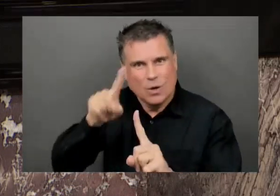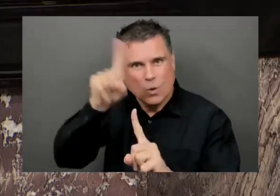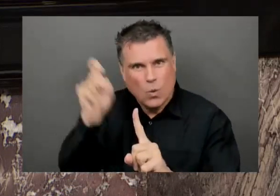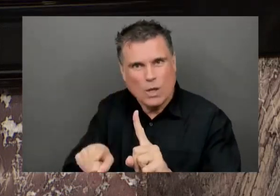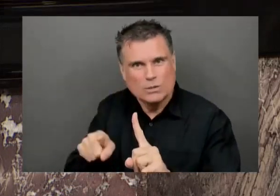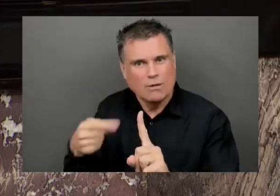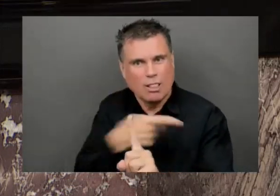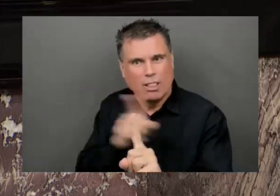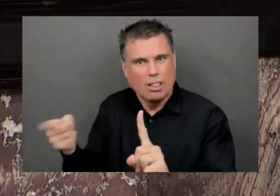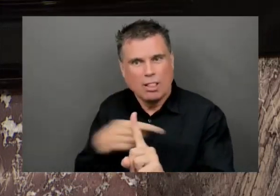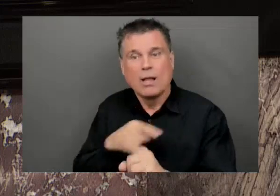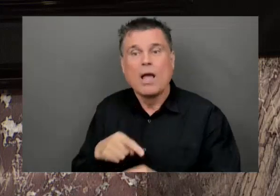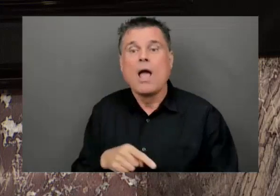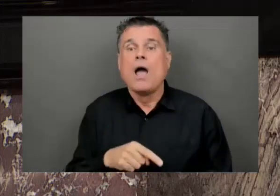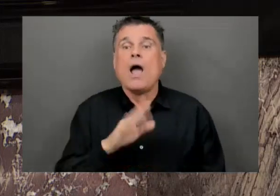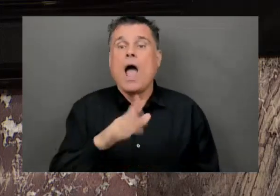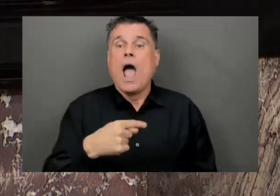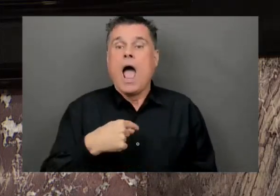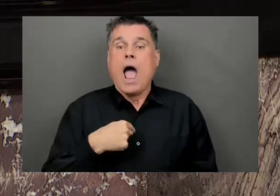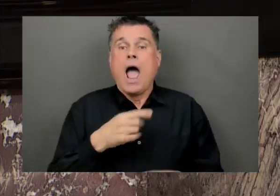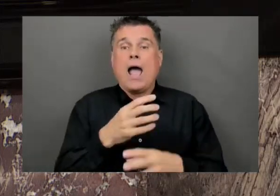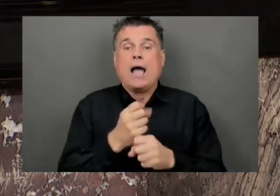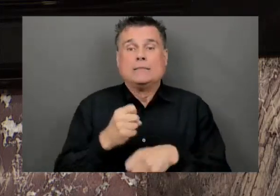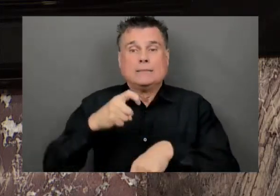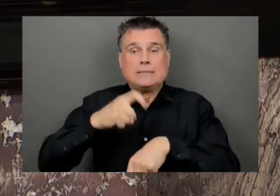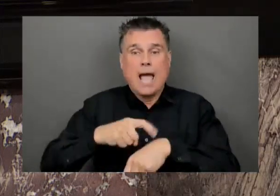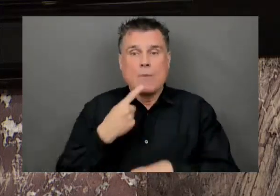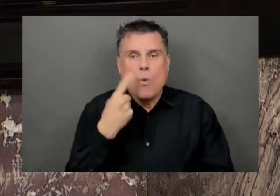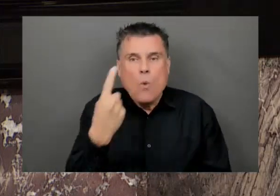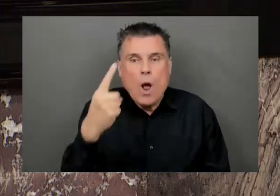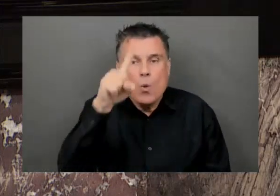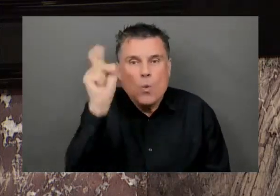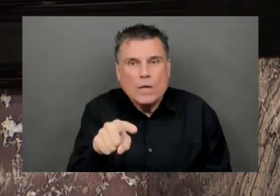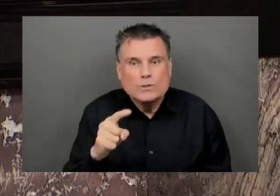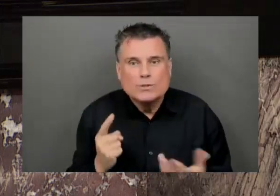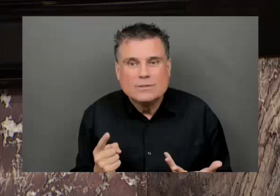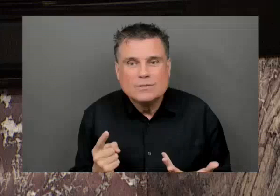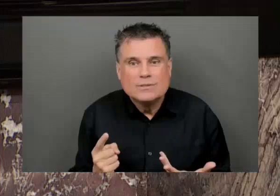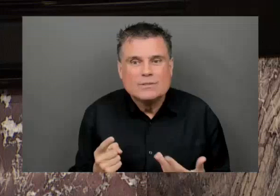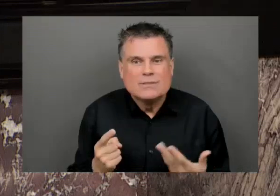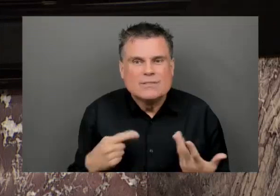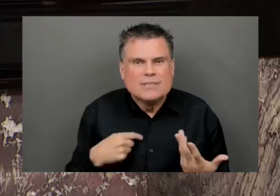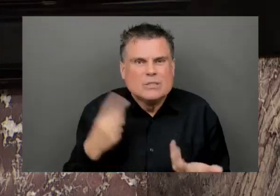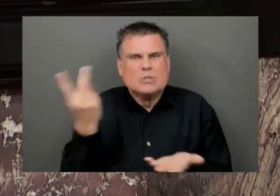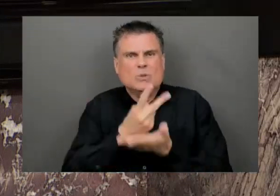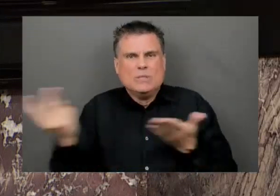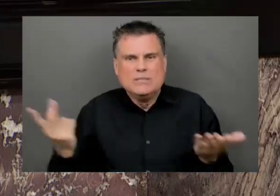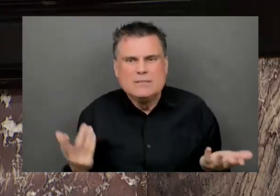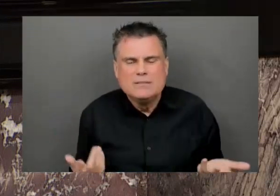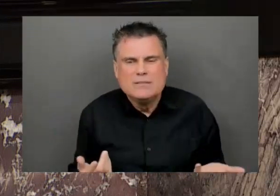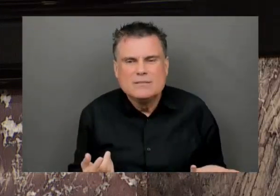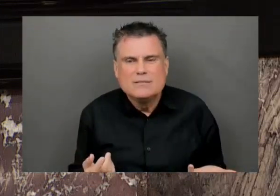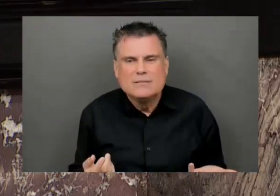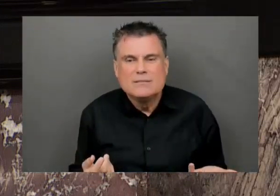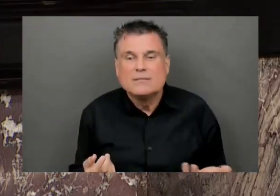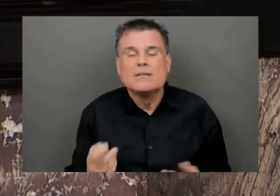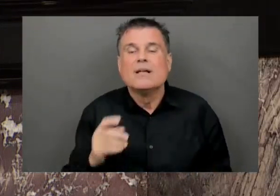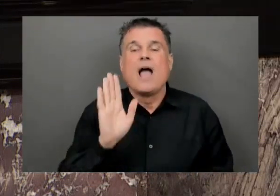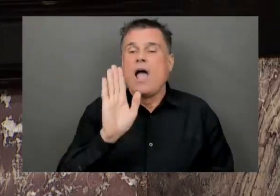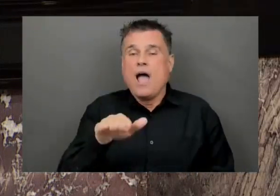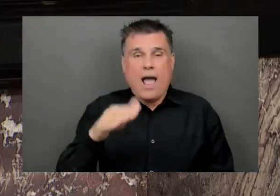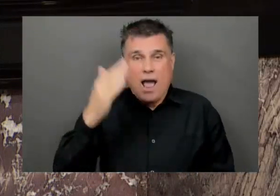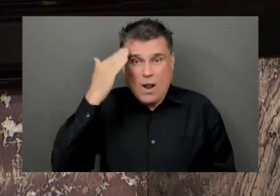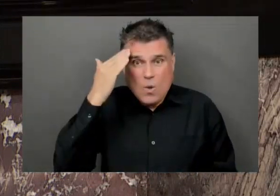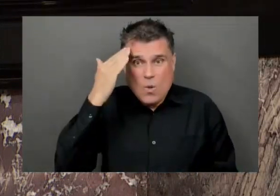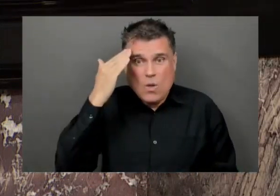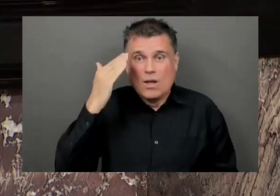that. And I have taken less time than other members here. Please. So I know the Speaker doesn't want to hear this, but a patient died because the Nanaimo Regional